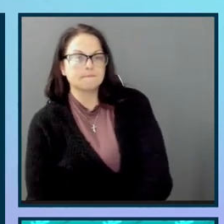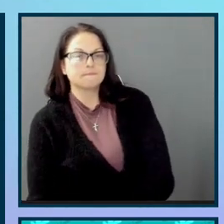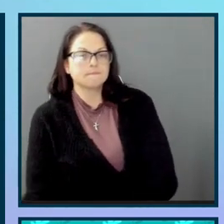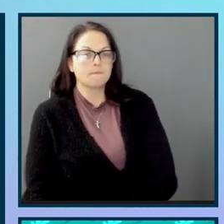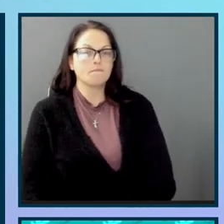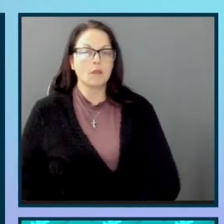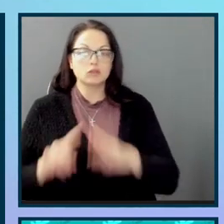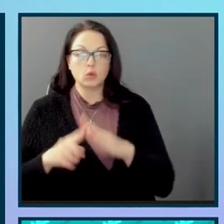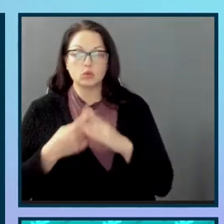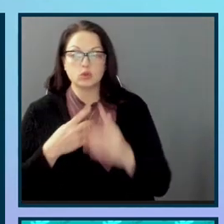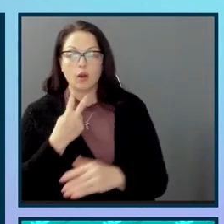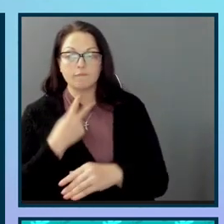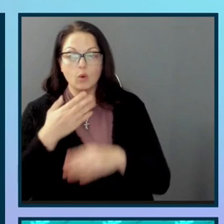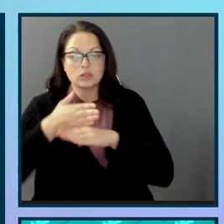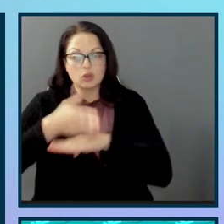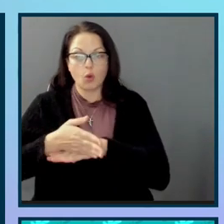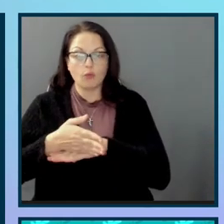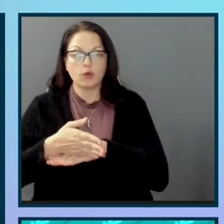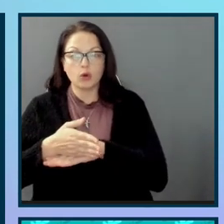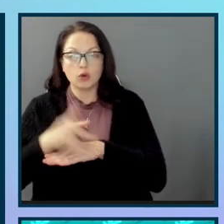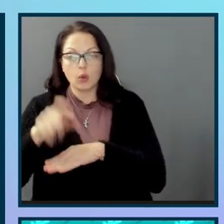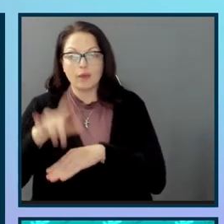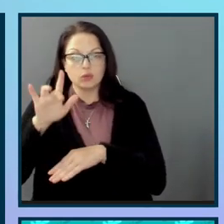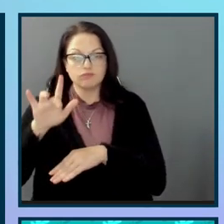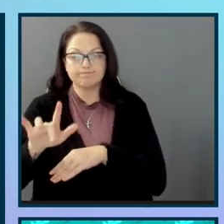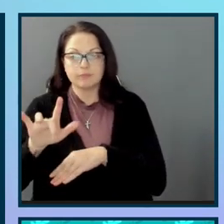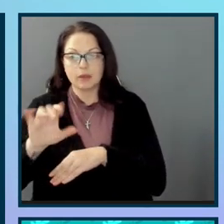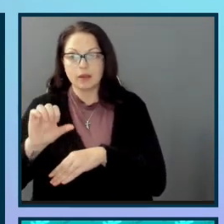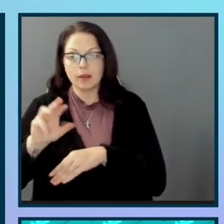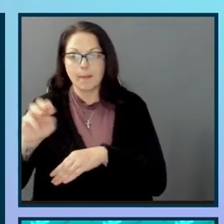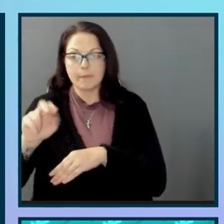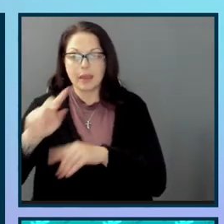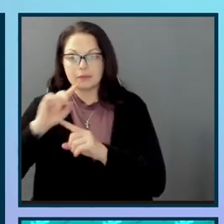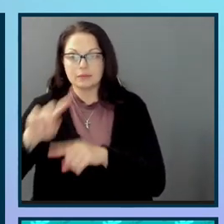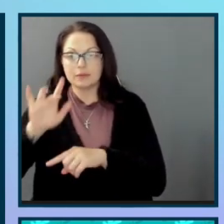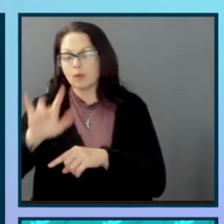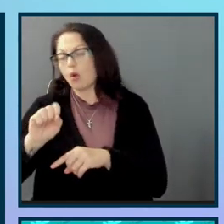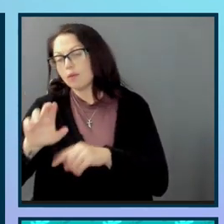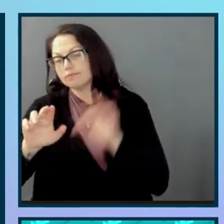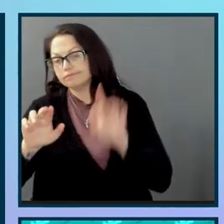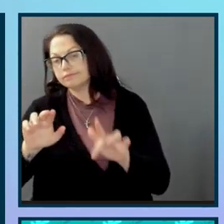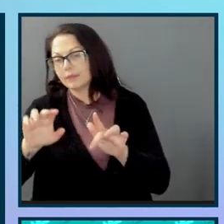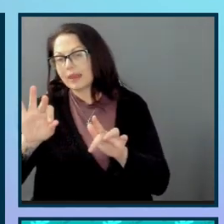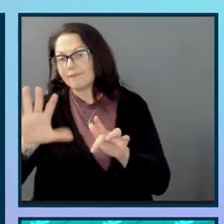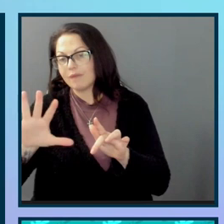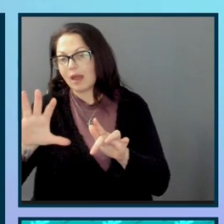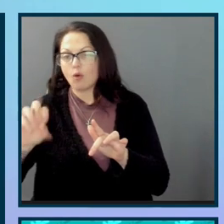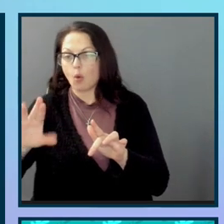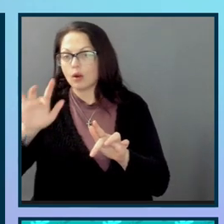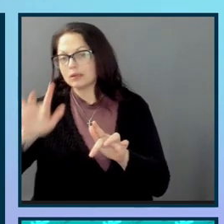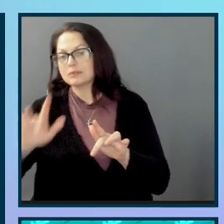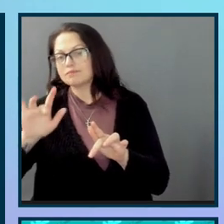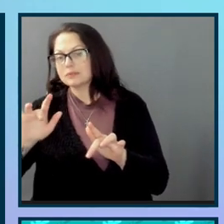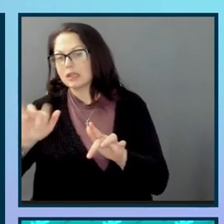to start VoiceOver, you have to hold the command key and press either F5 or the Touch ID button 3